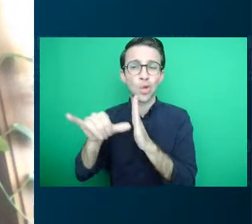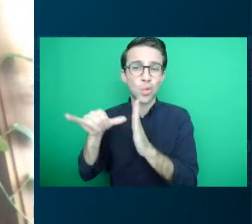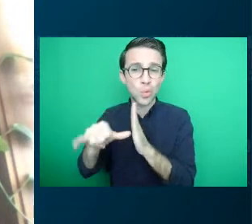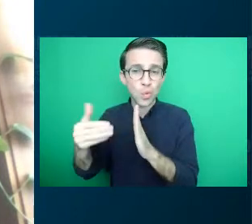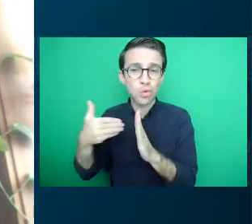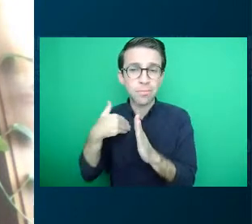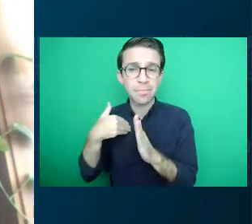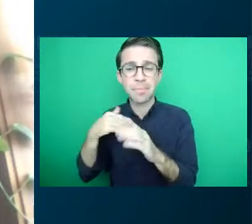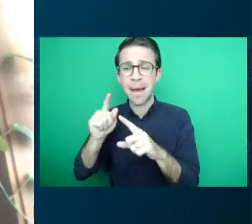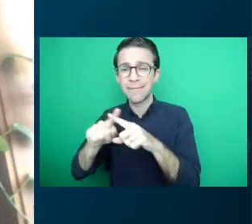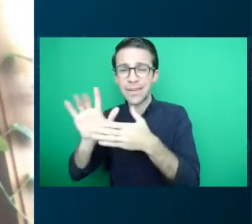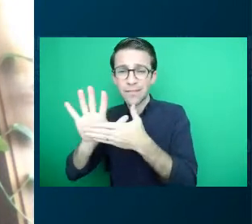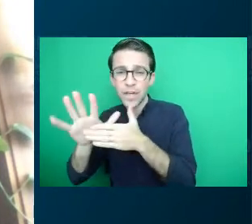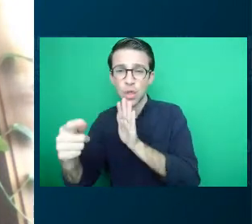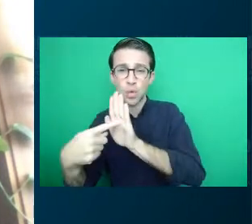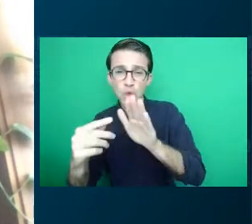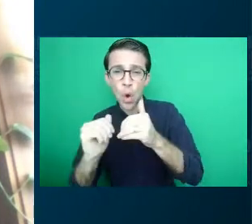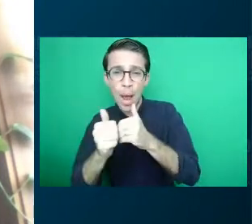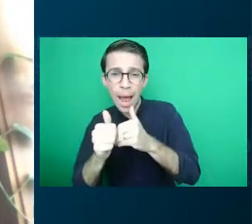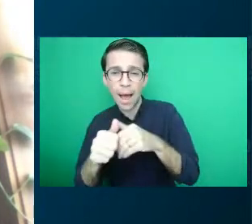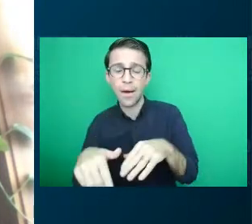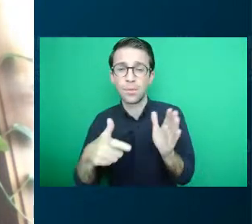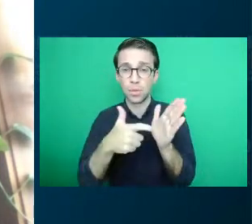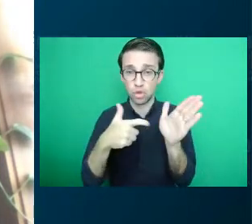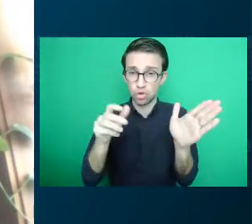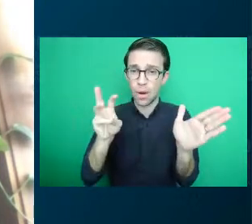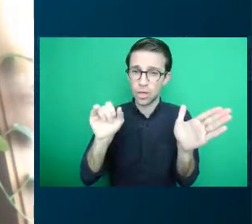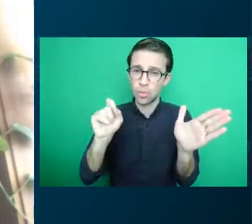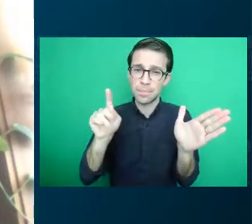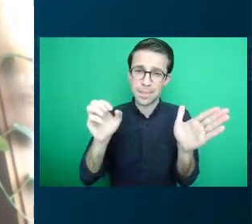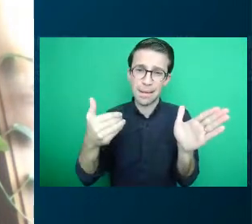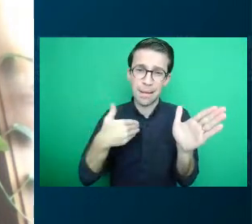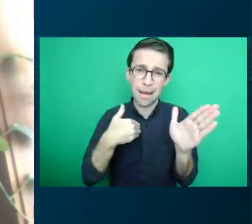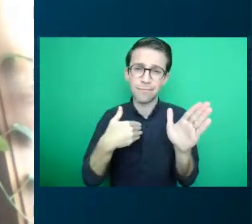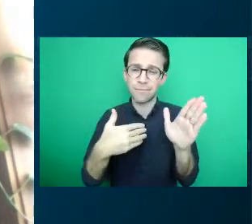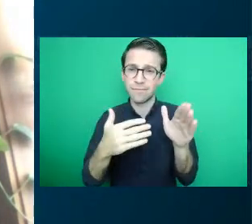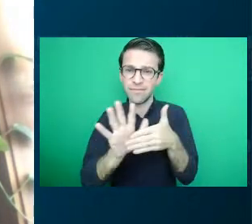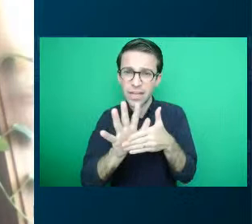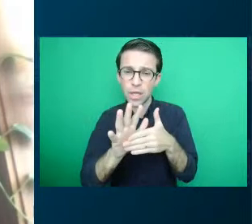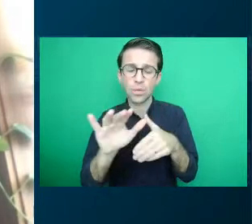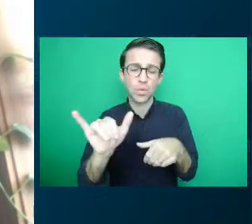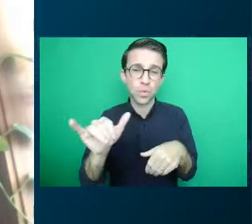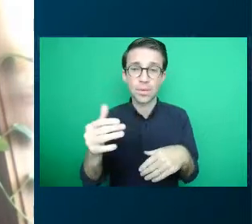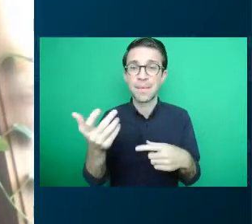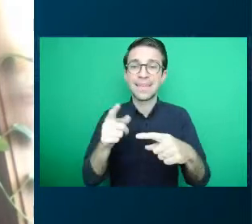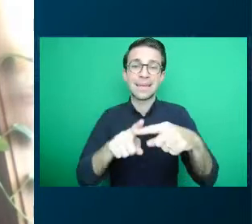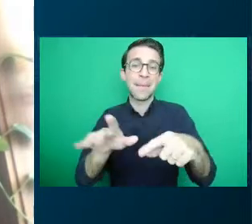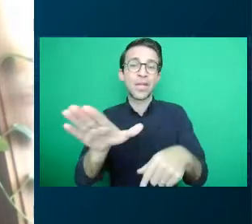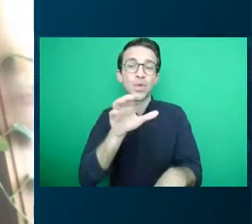tutorials, and on the Scratch website, there's tutorials. However, for depending on the age of a child learning it,